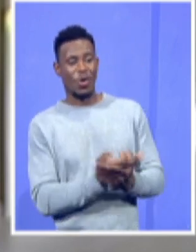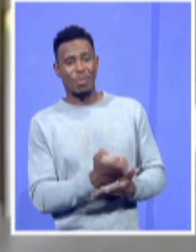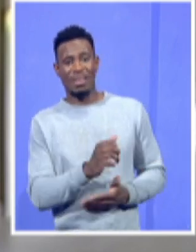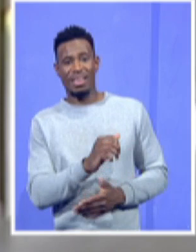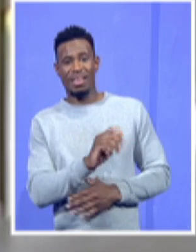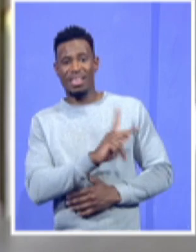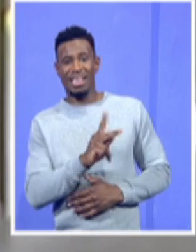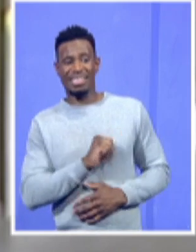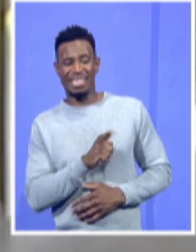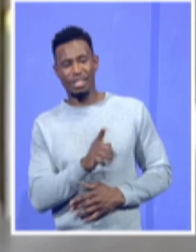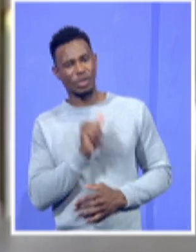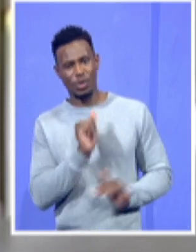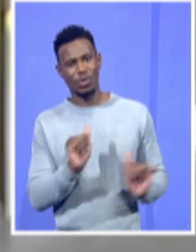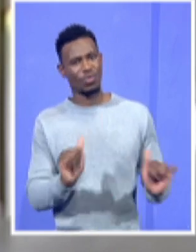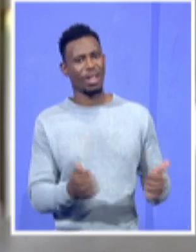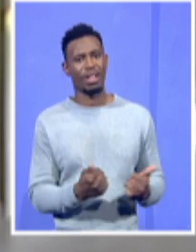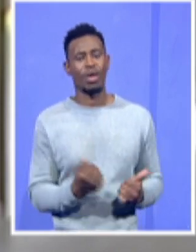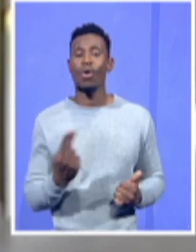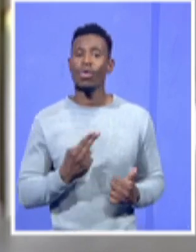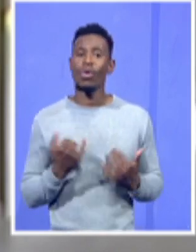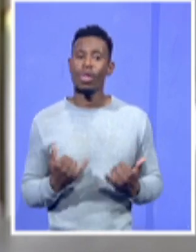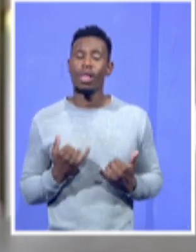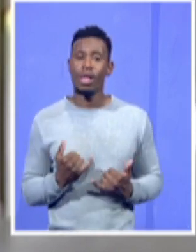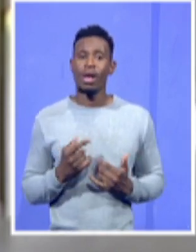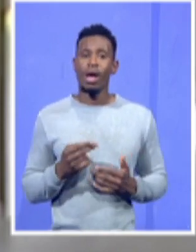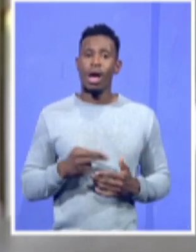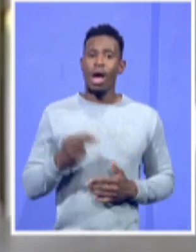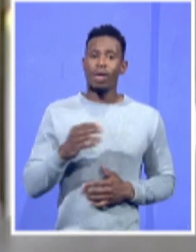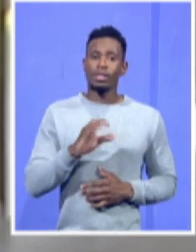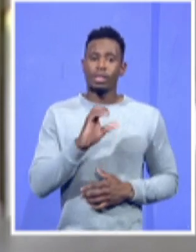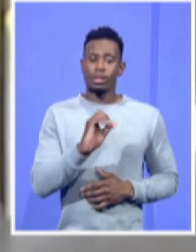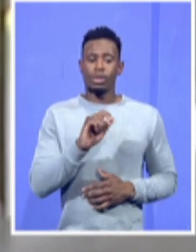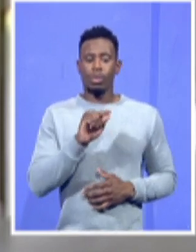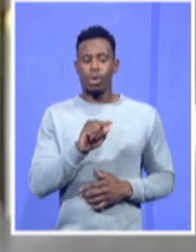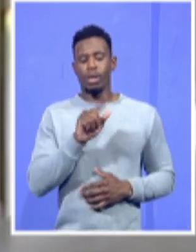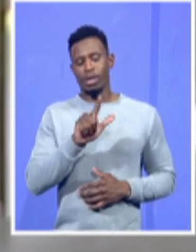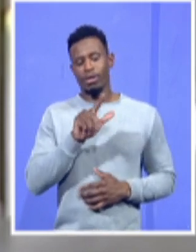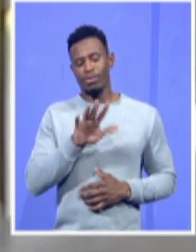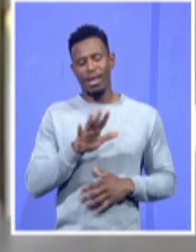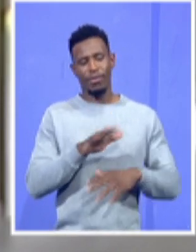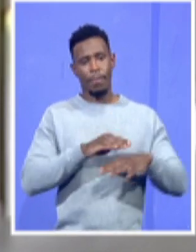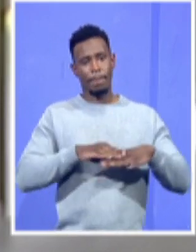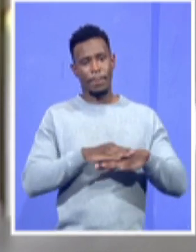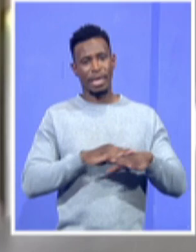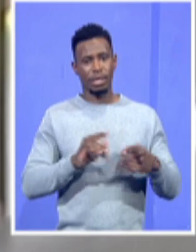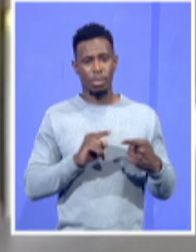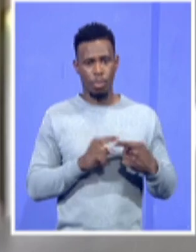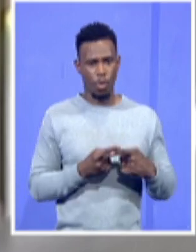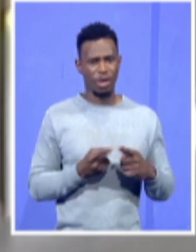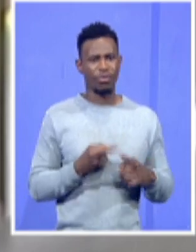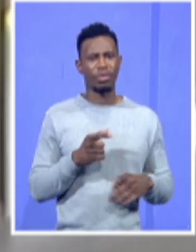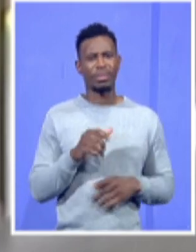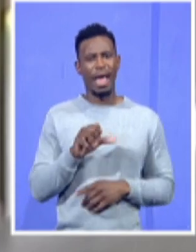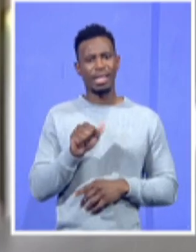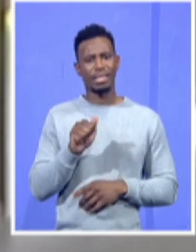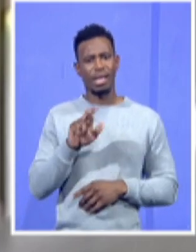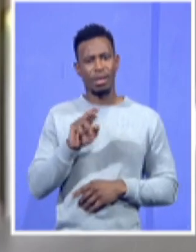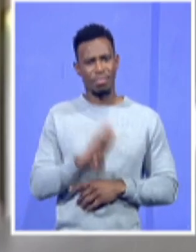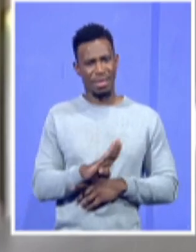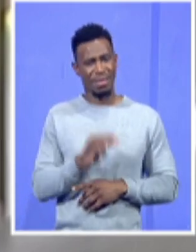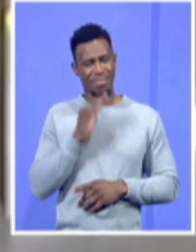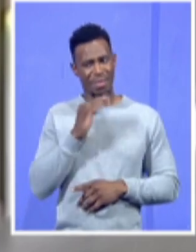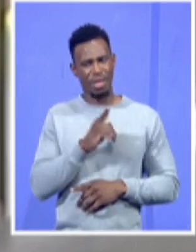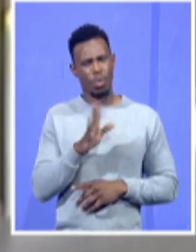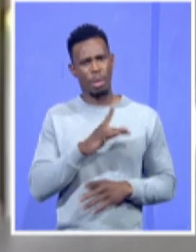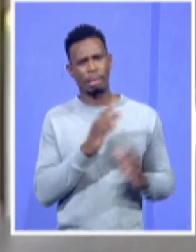being hiked by 0.75 basis points by the South African Reserve Bank, which will further have a burden